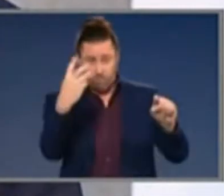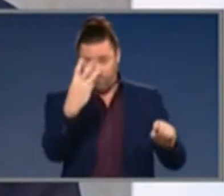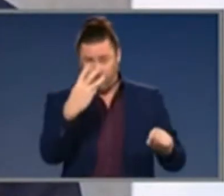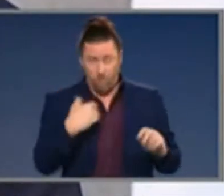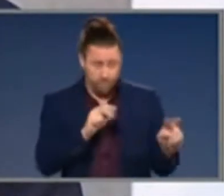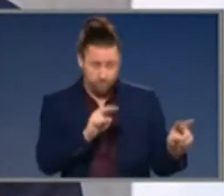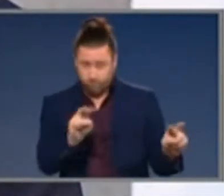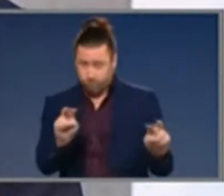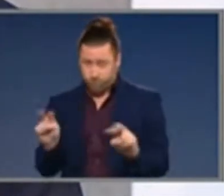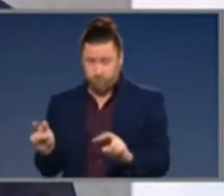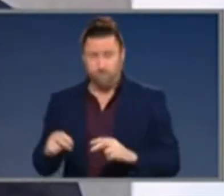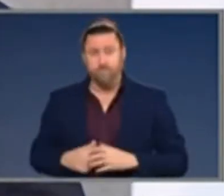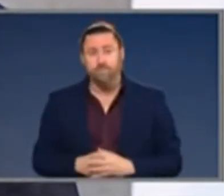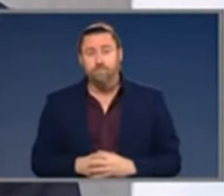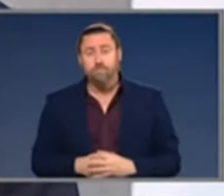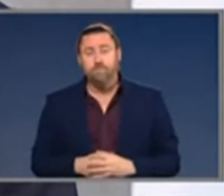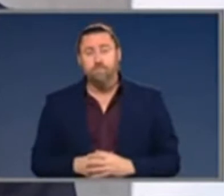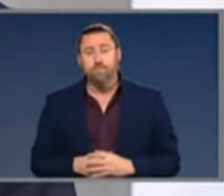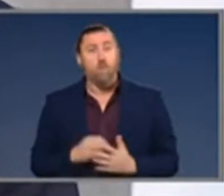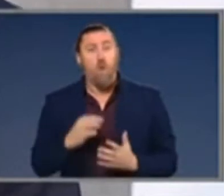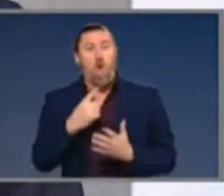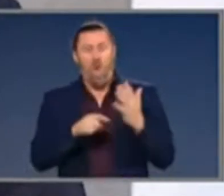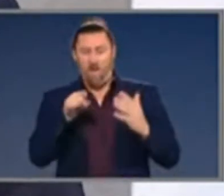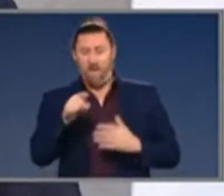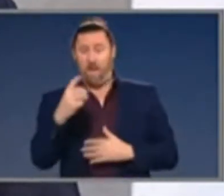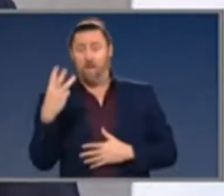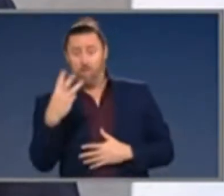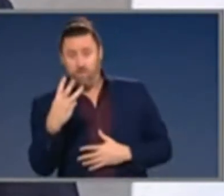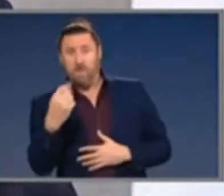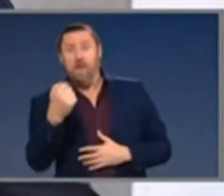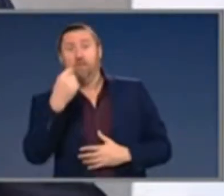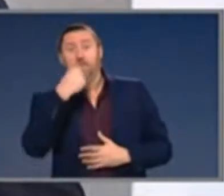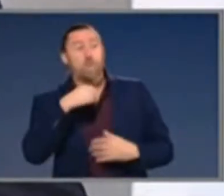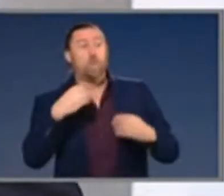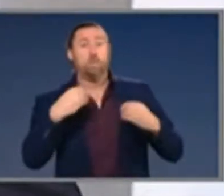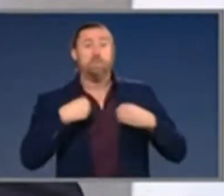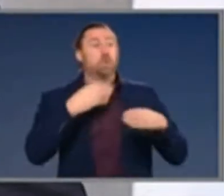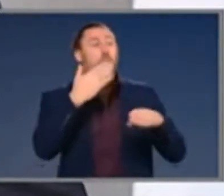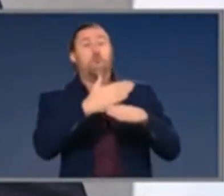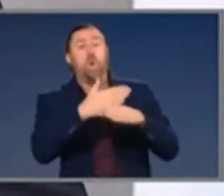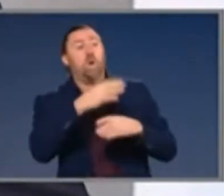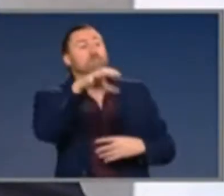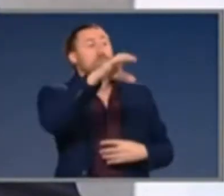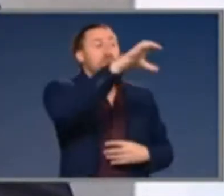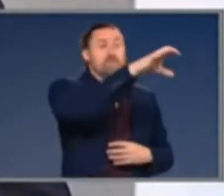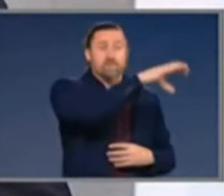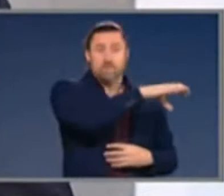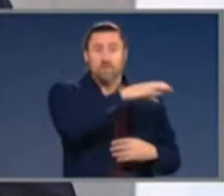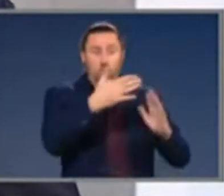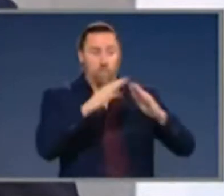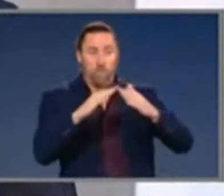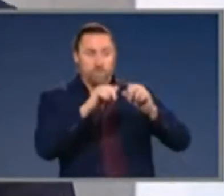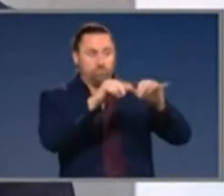there are facilities outside of that list of 13 who are obviously in areas where there is community